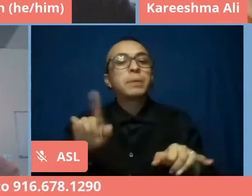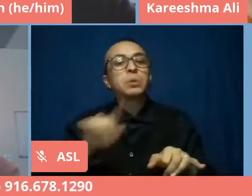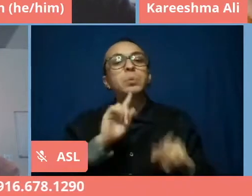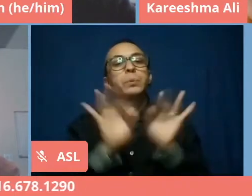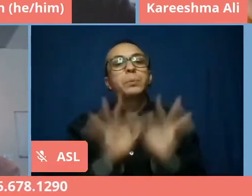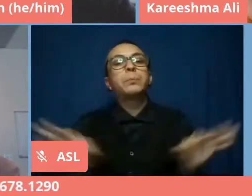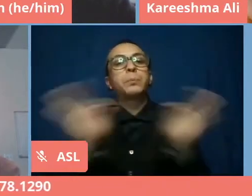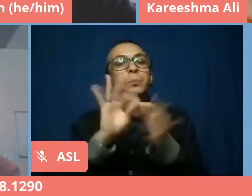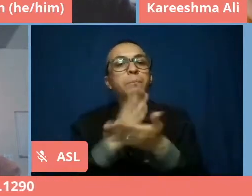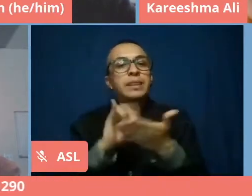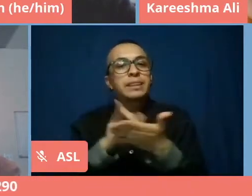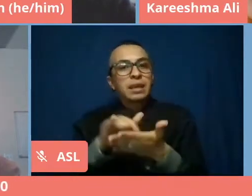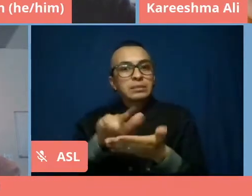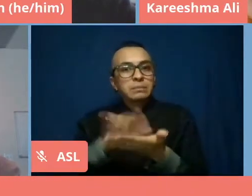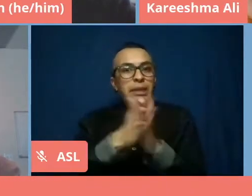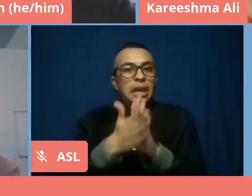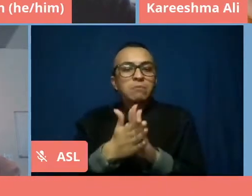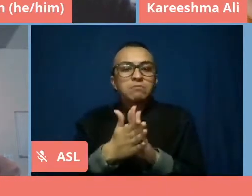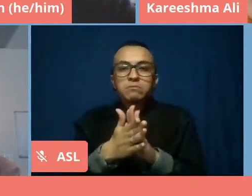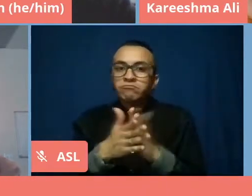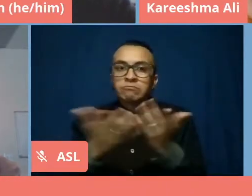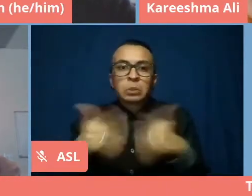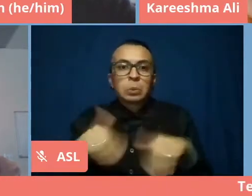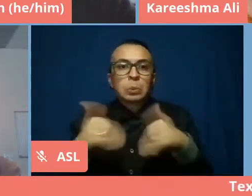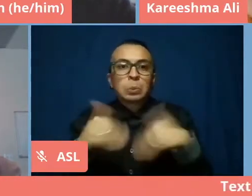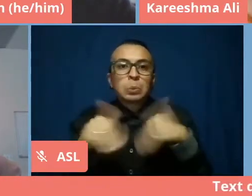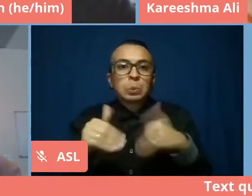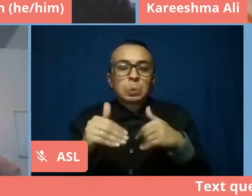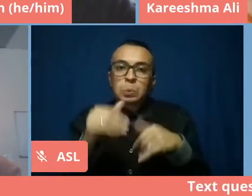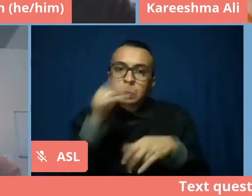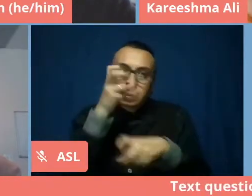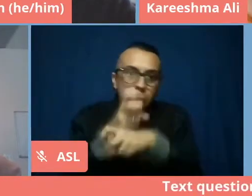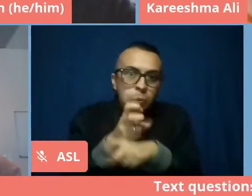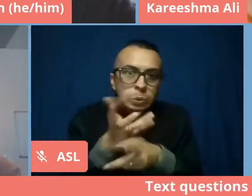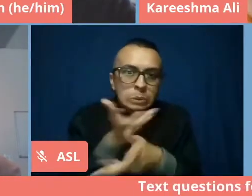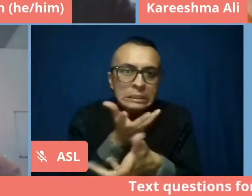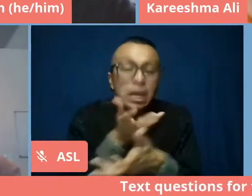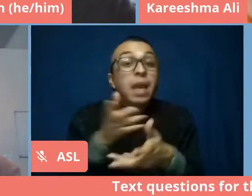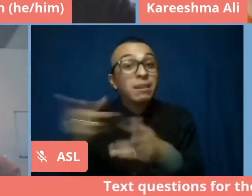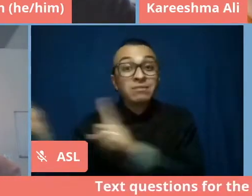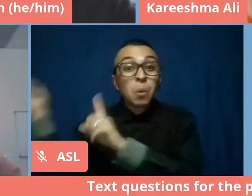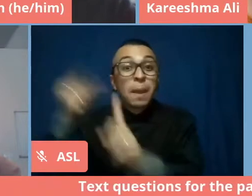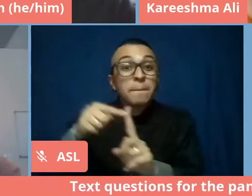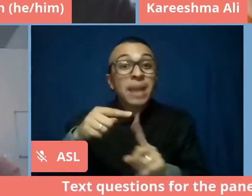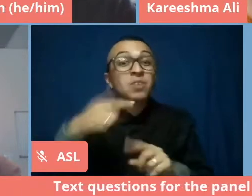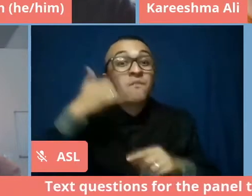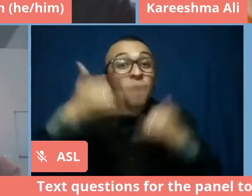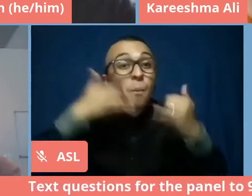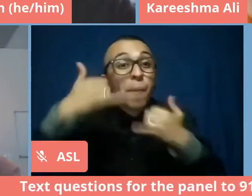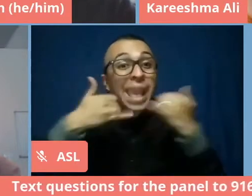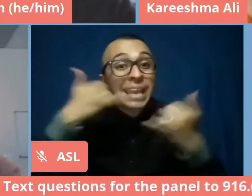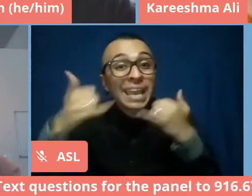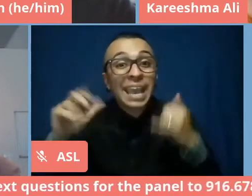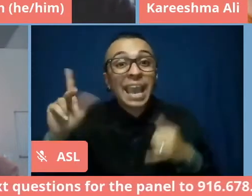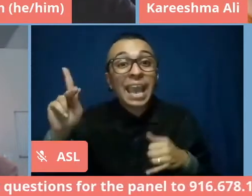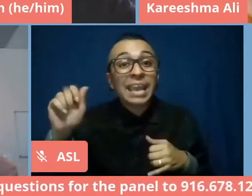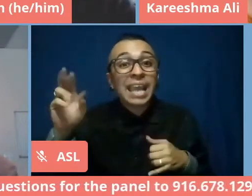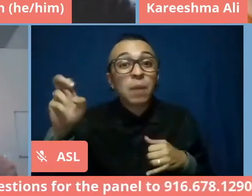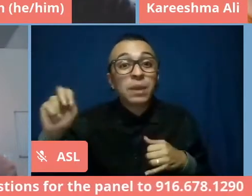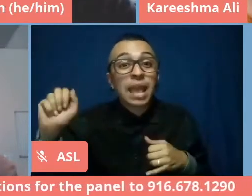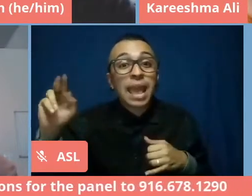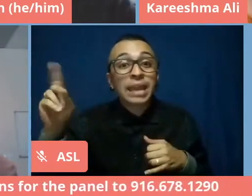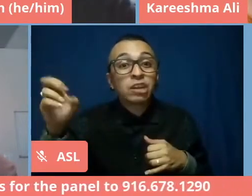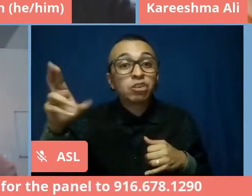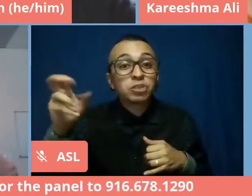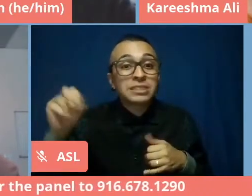that has become this thread. And going back to the phone banking, I mean, Karen Anderson, I think John talked